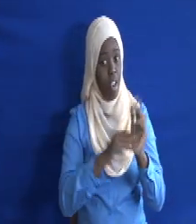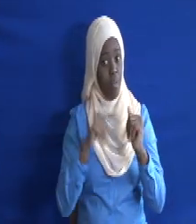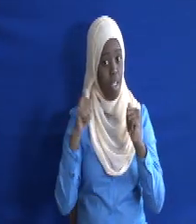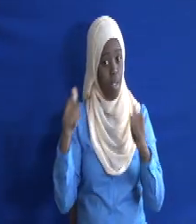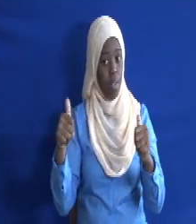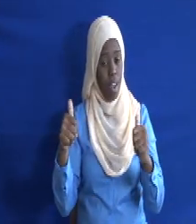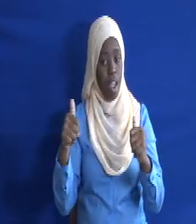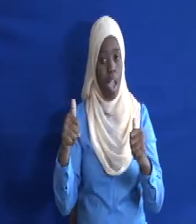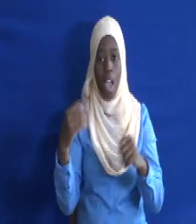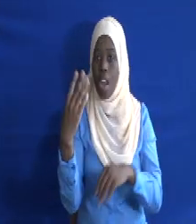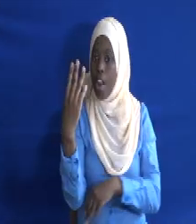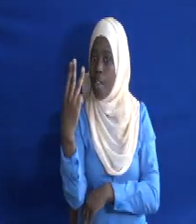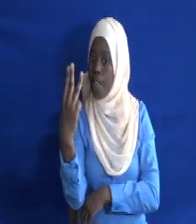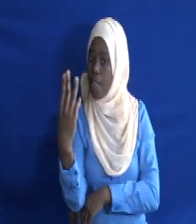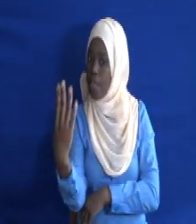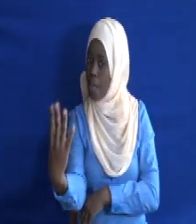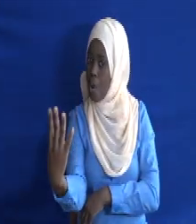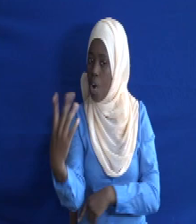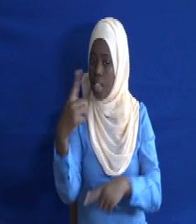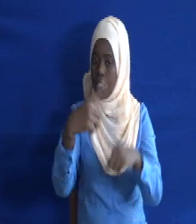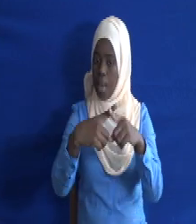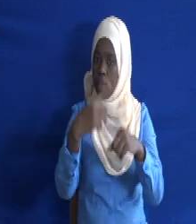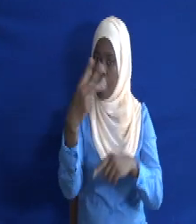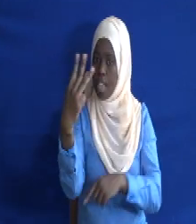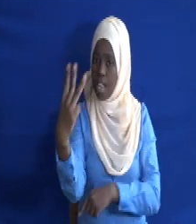good. And 4 times 3?